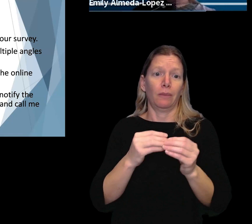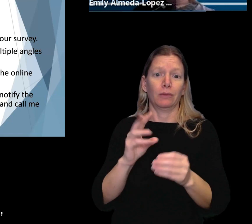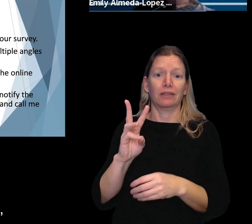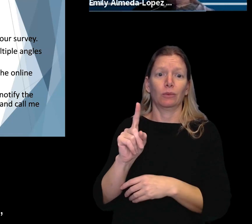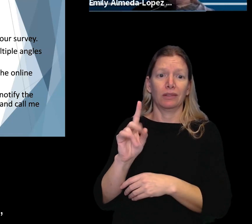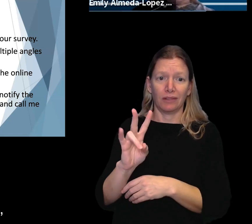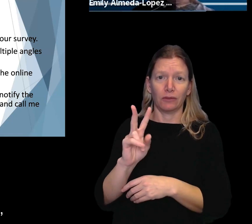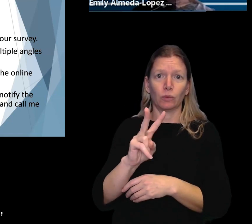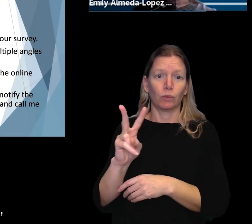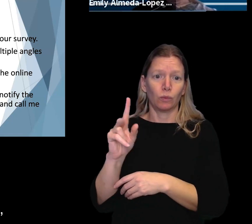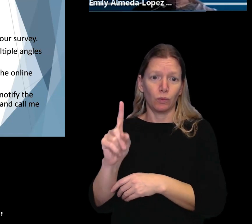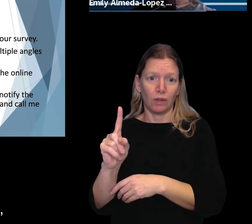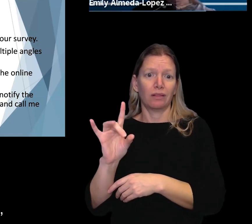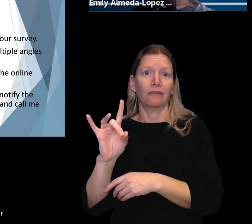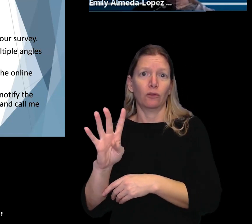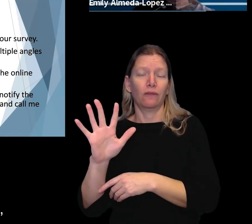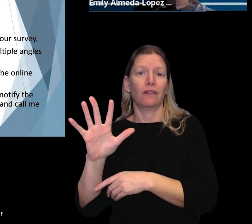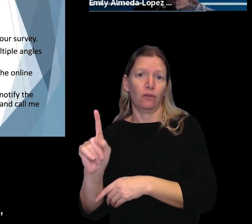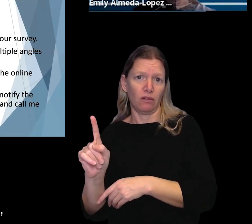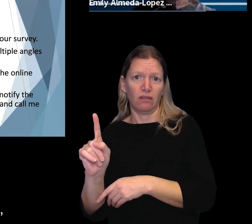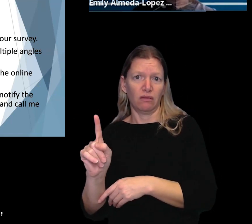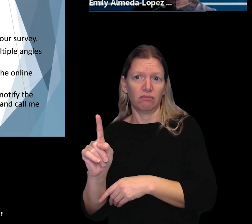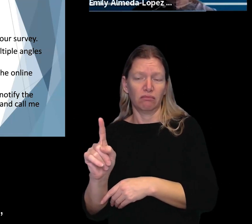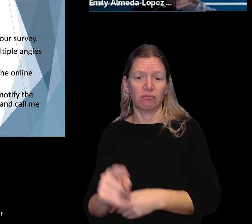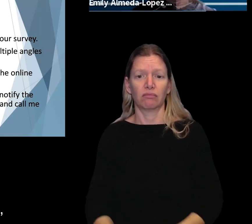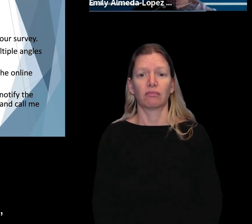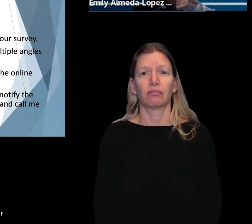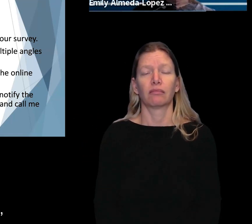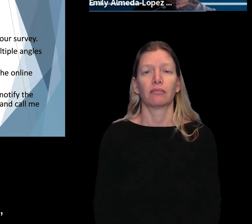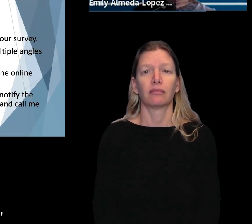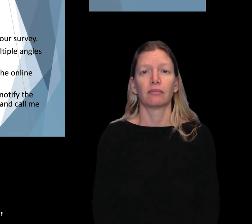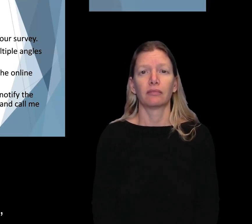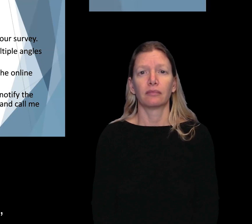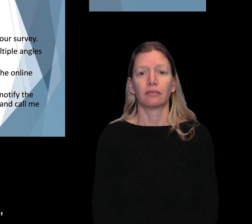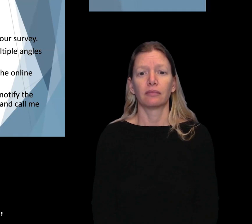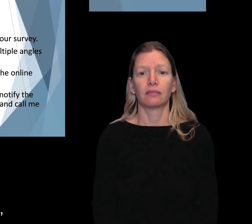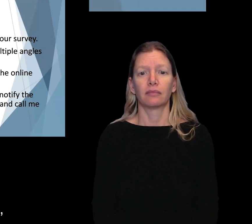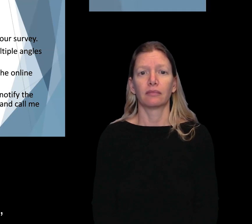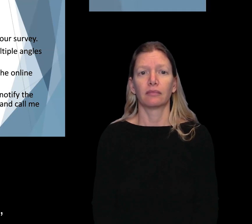1-800-462-8683, or call my personal number at Mm.